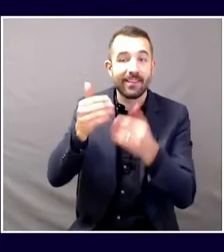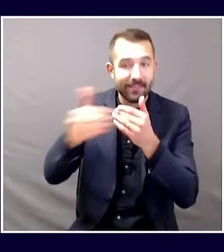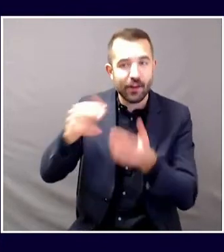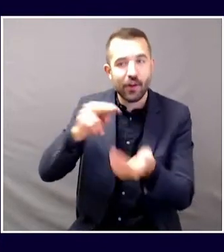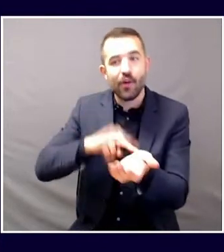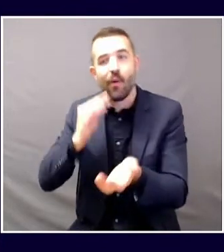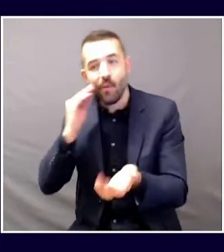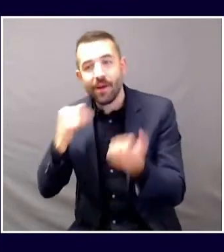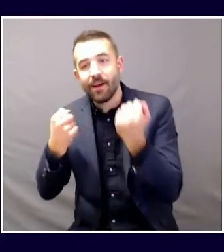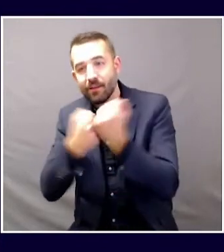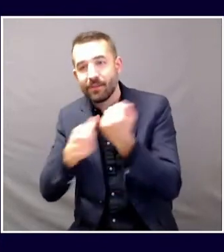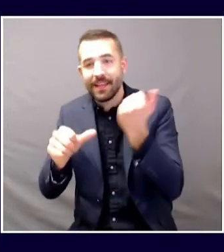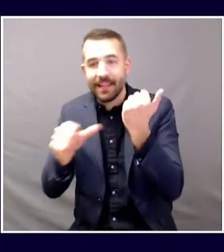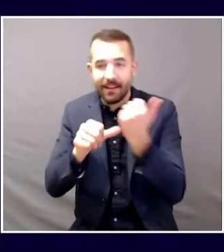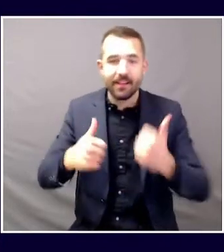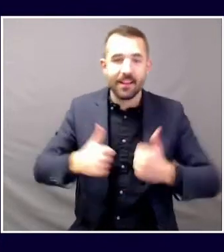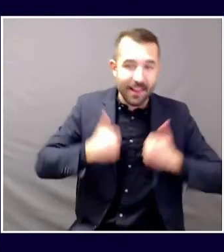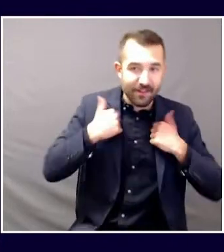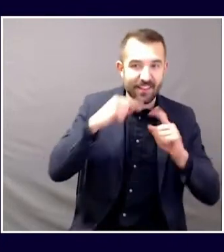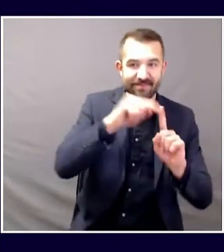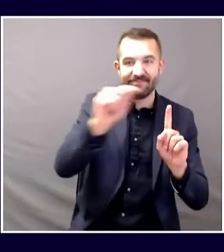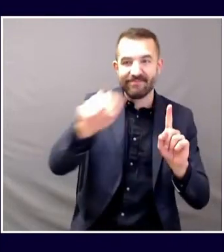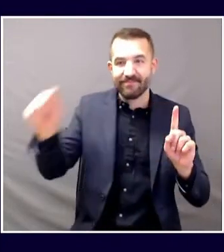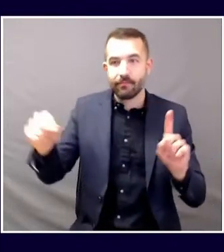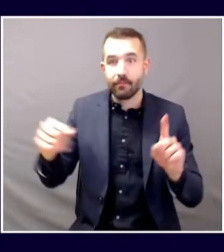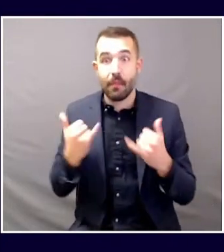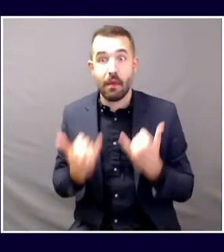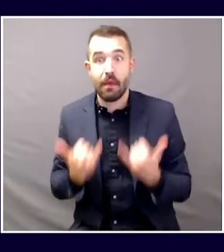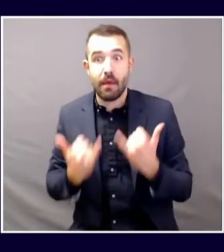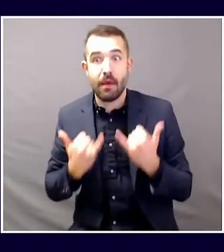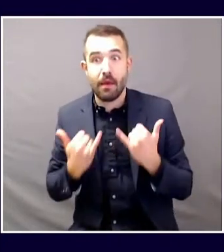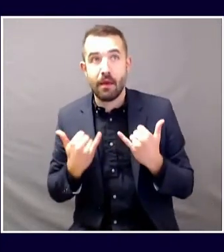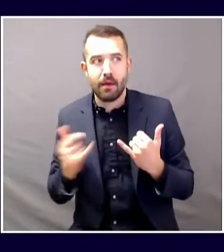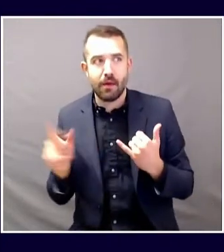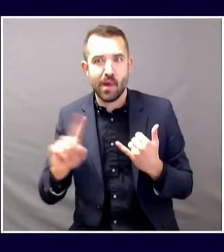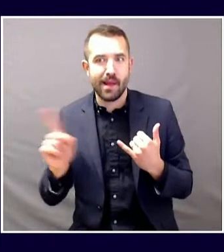the growth in new cases is driven by community transmission.